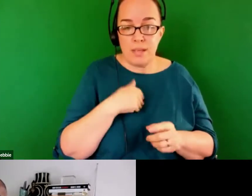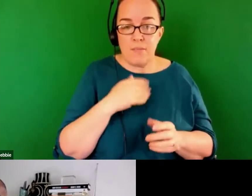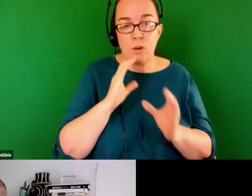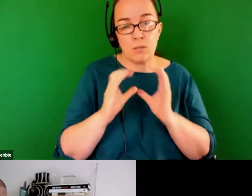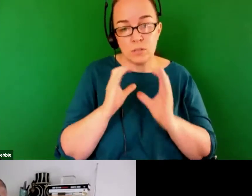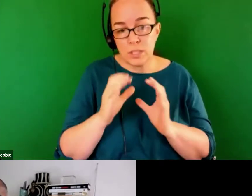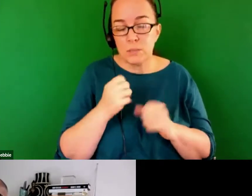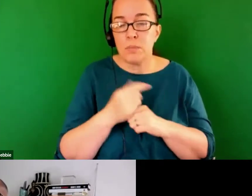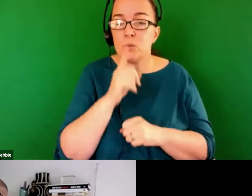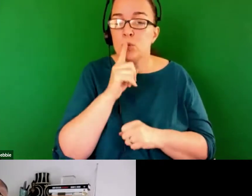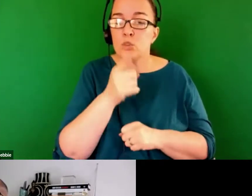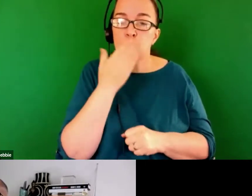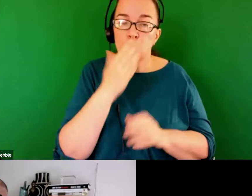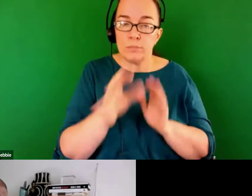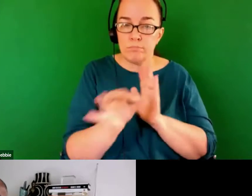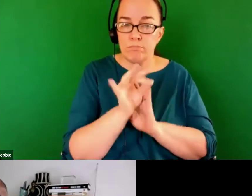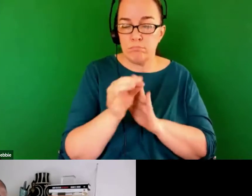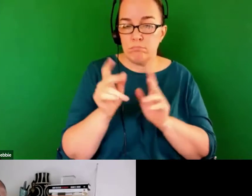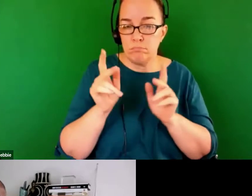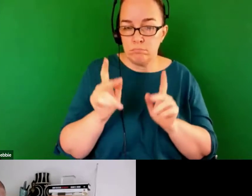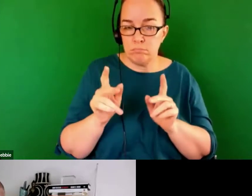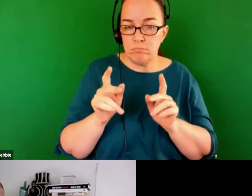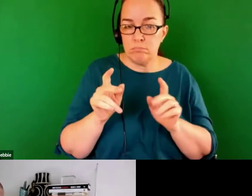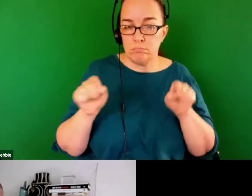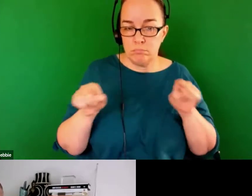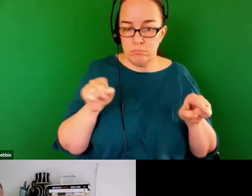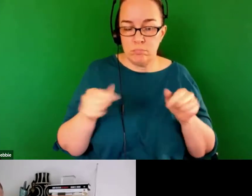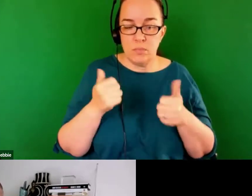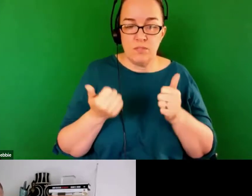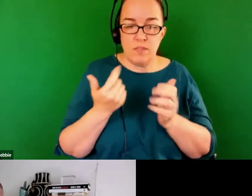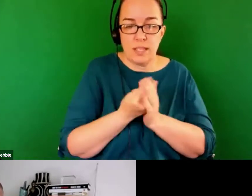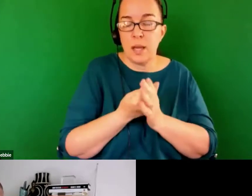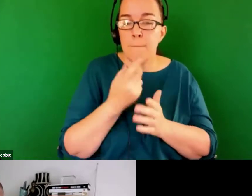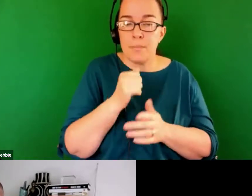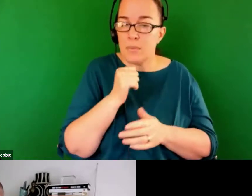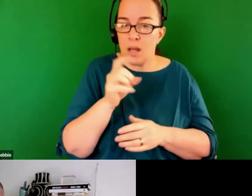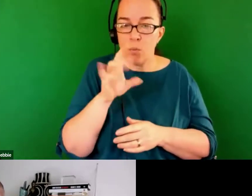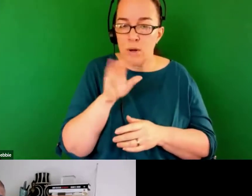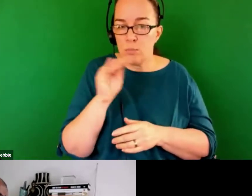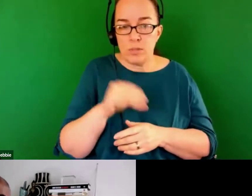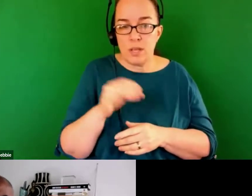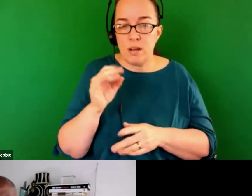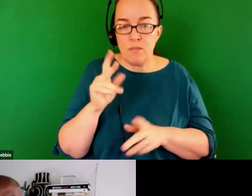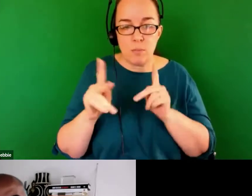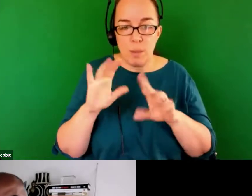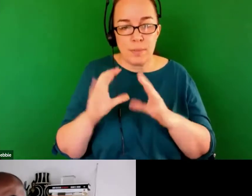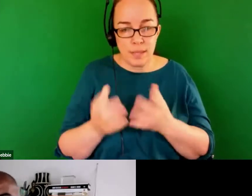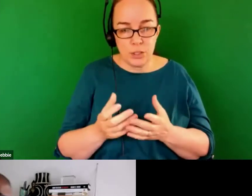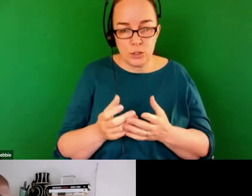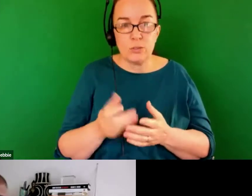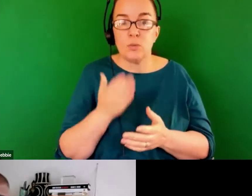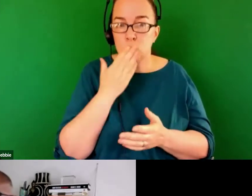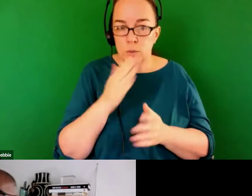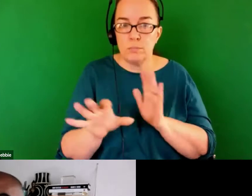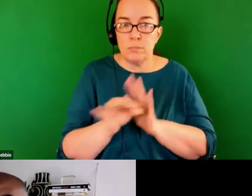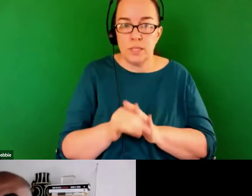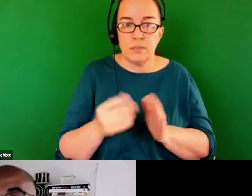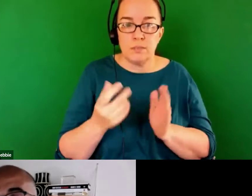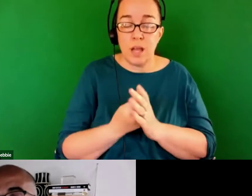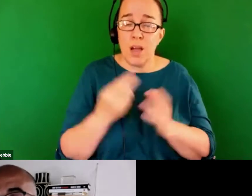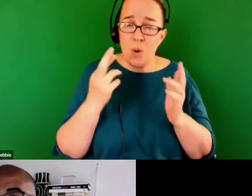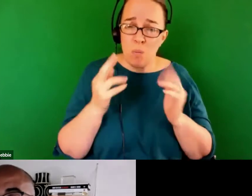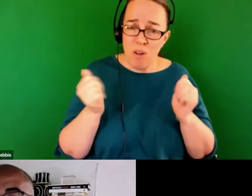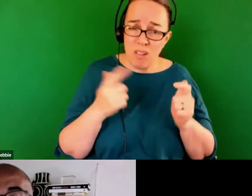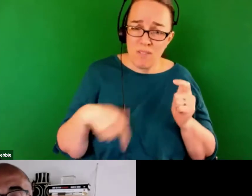that you're a good candidate for vaccine, because not 100% of the population is a good candidate for vaccine, but the majority are, which I hope all of us in here